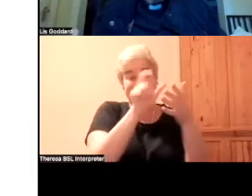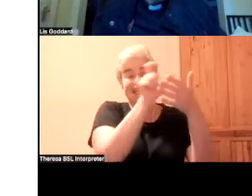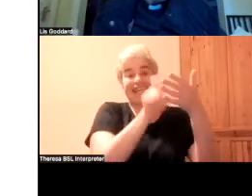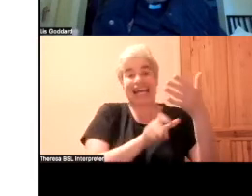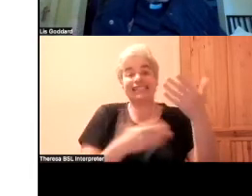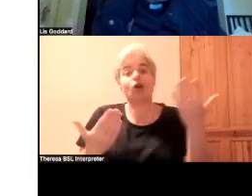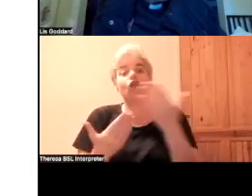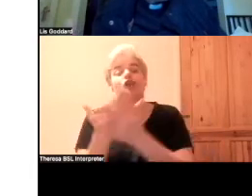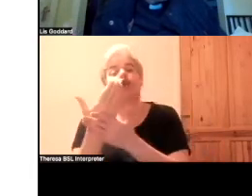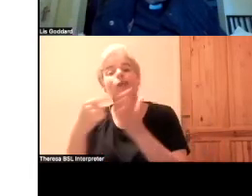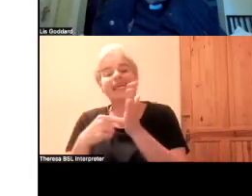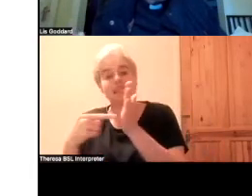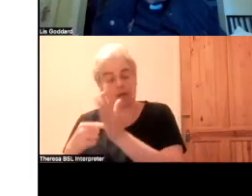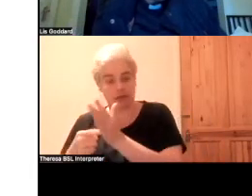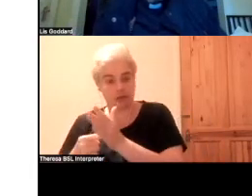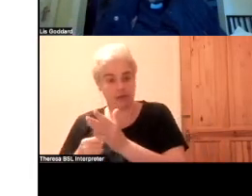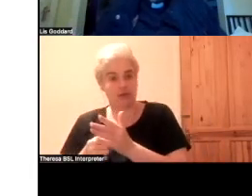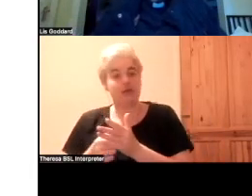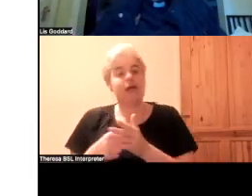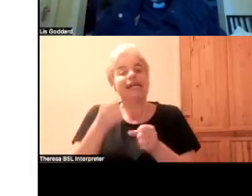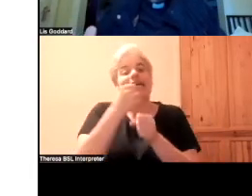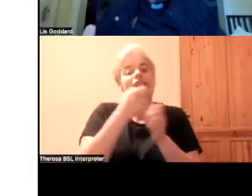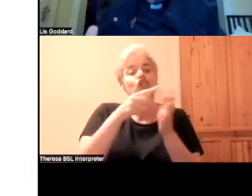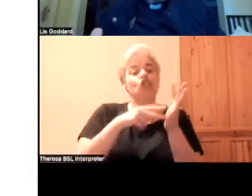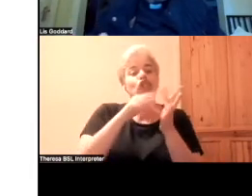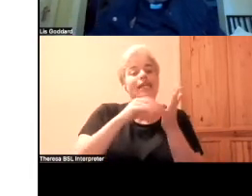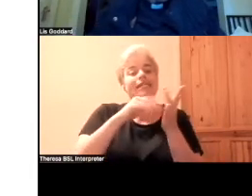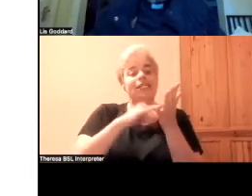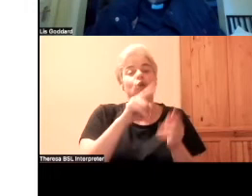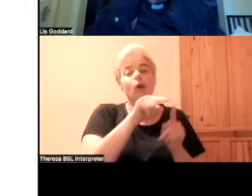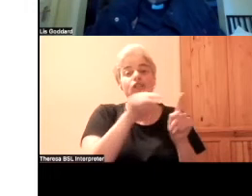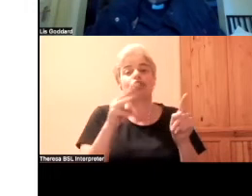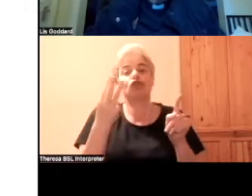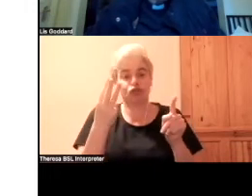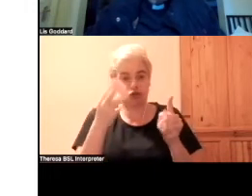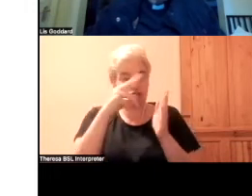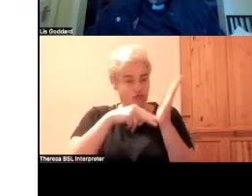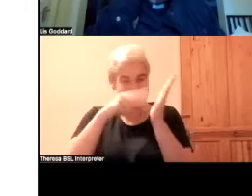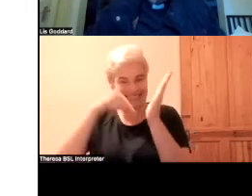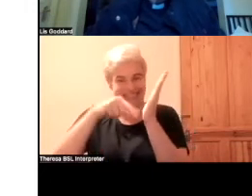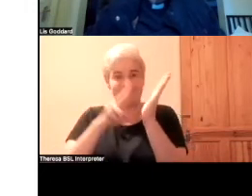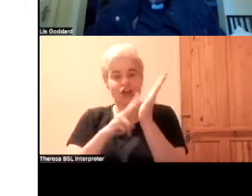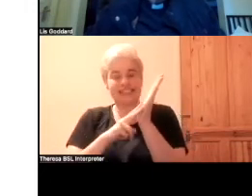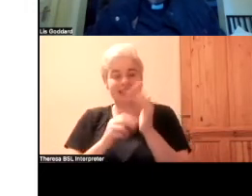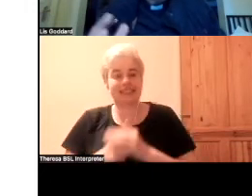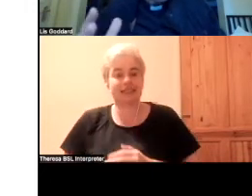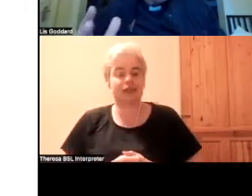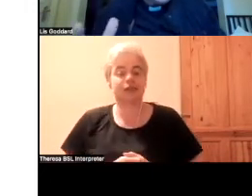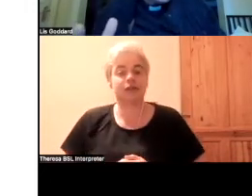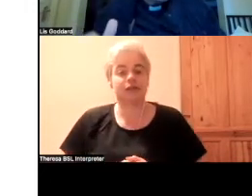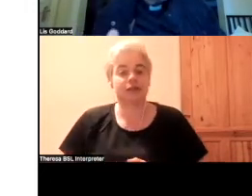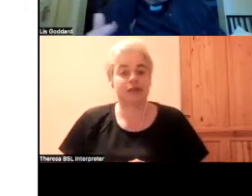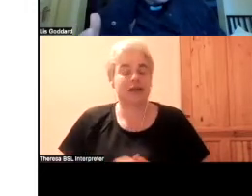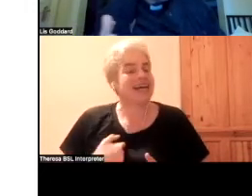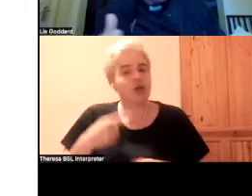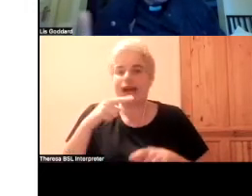Testament and a particular reading of Genesis 1-3, which is read into those verses. I'm afraid I don't have